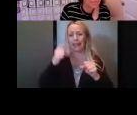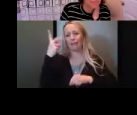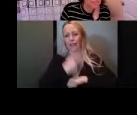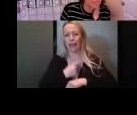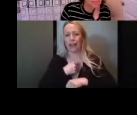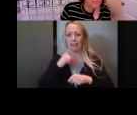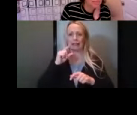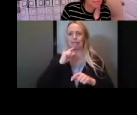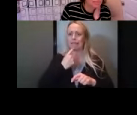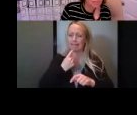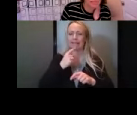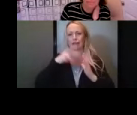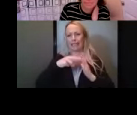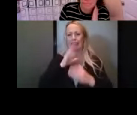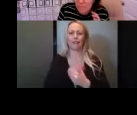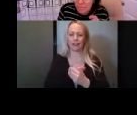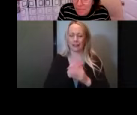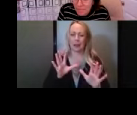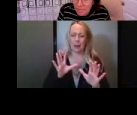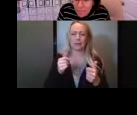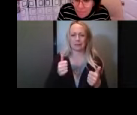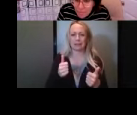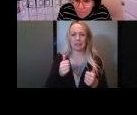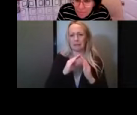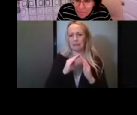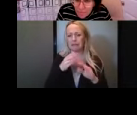intervention. This is the summer slip in math, well known.